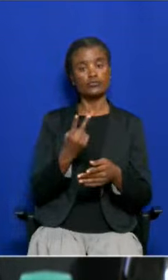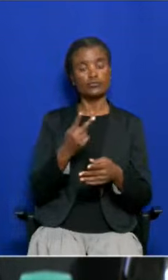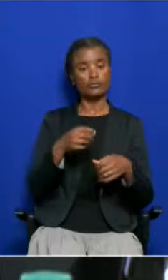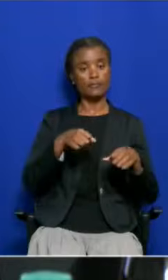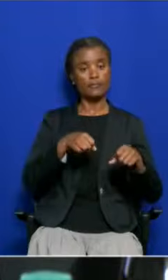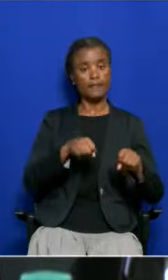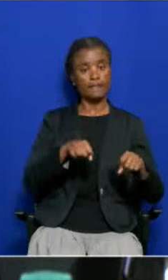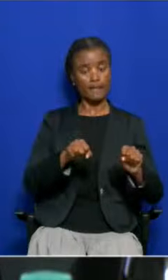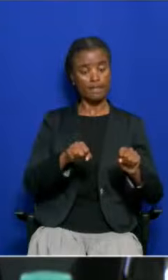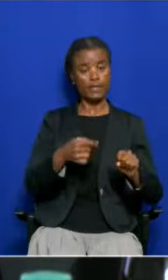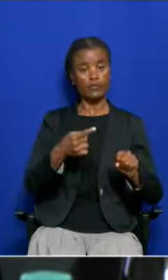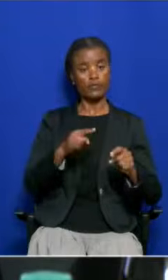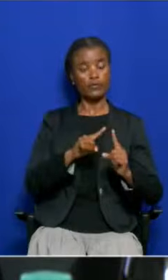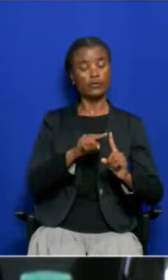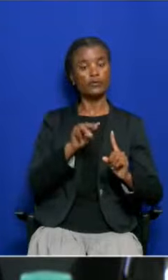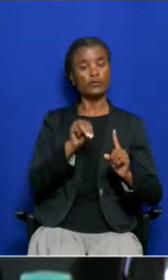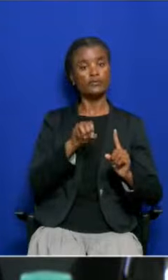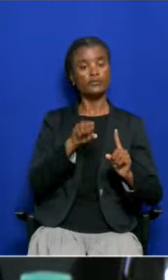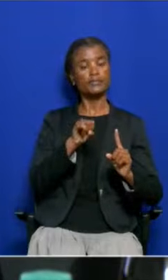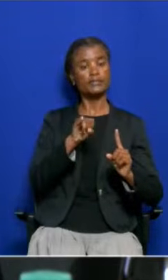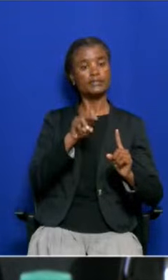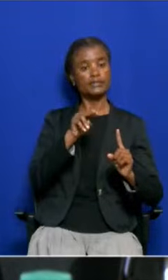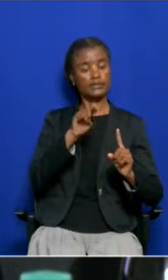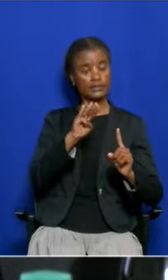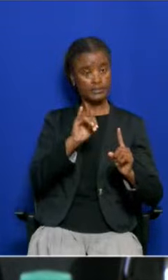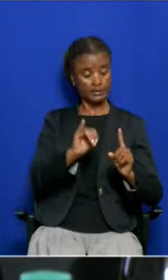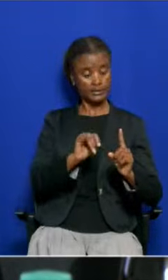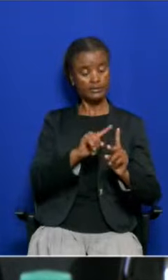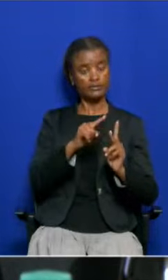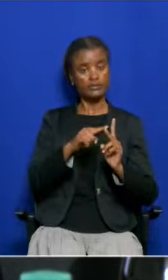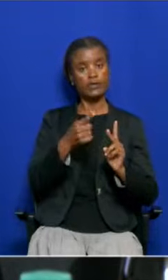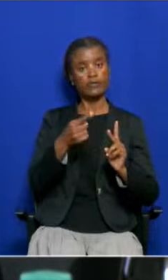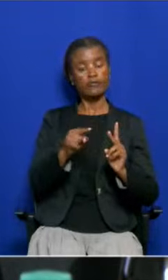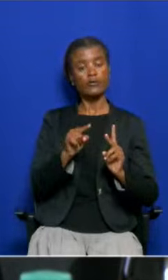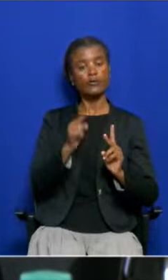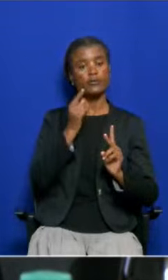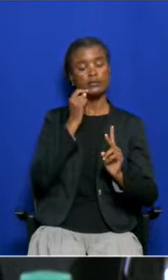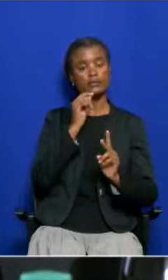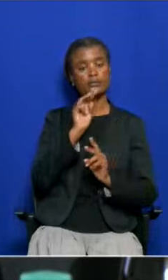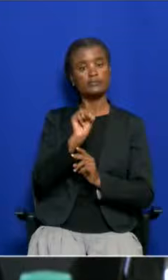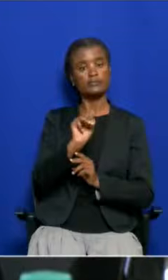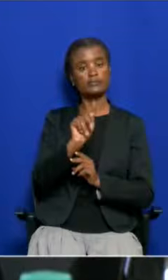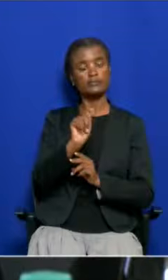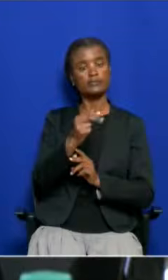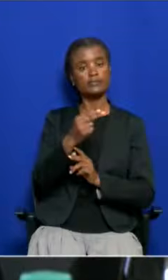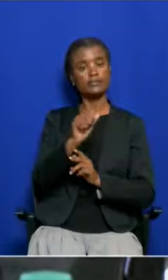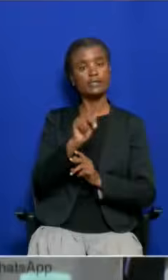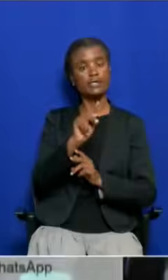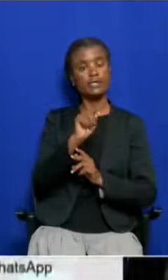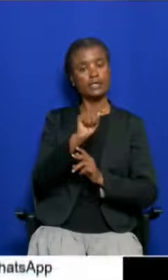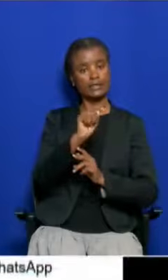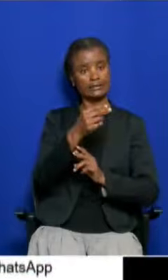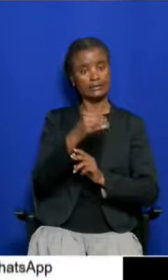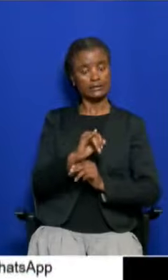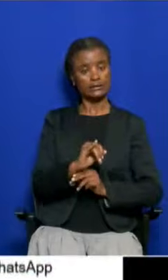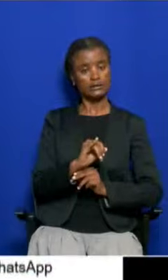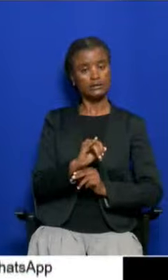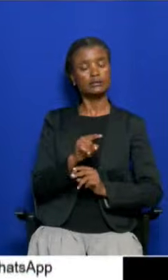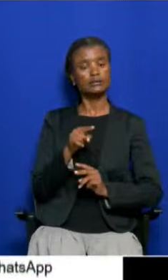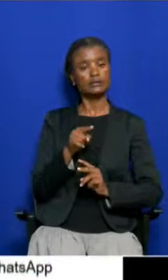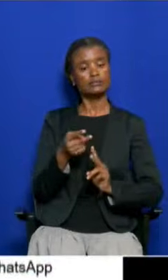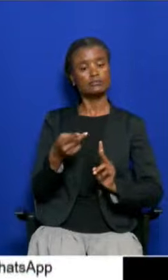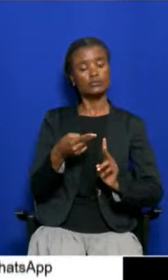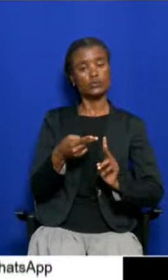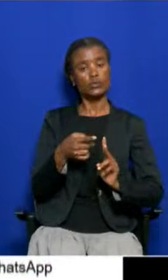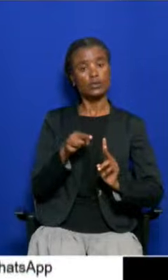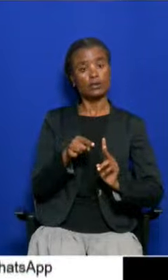one for Mr. Mkati, and for the purposes of, I presume, for registering the license of